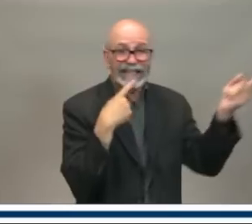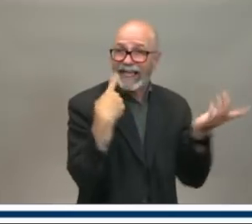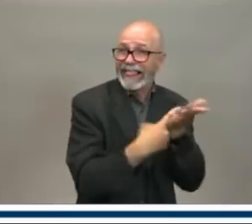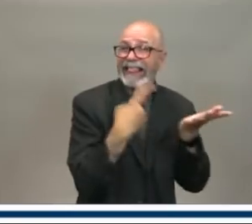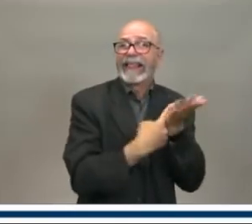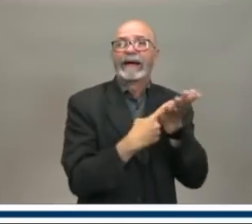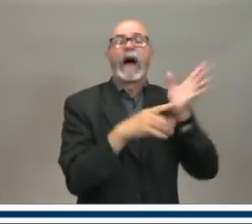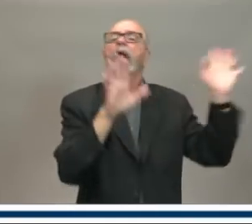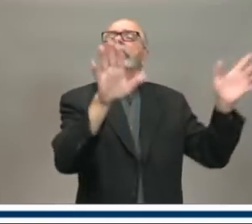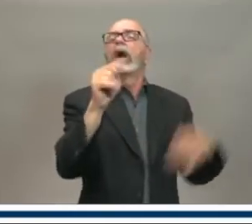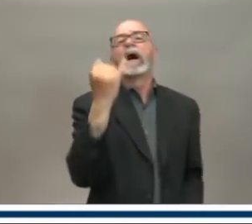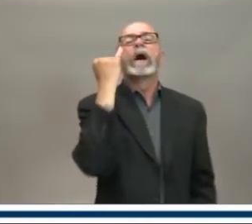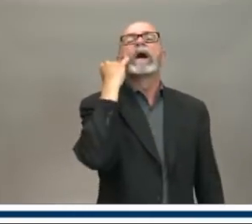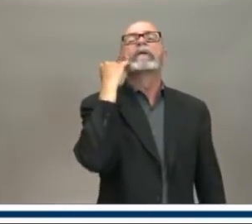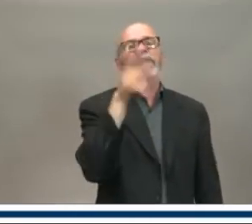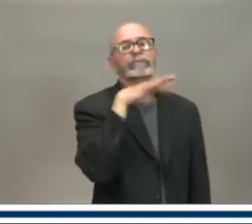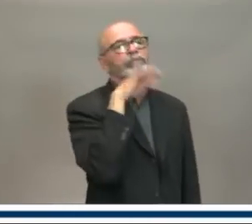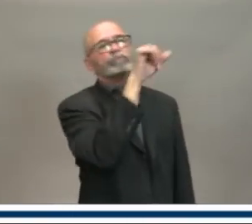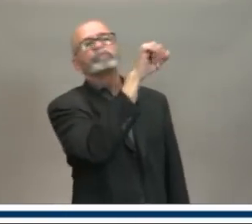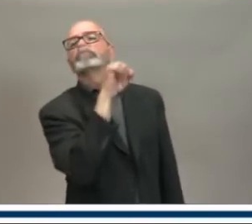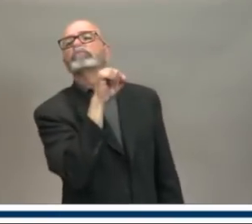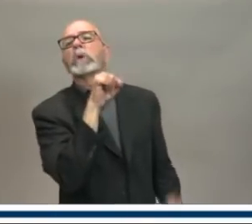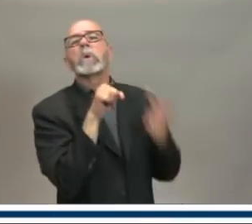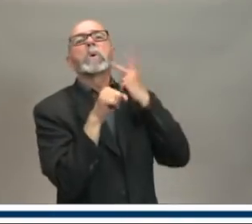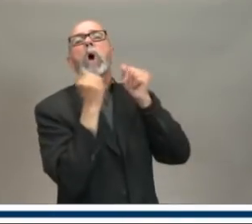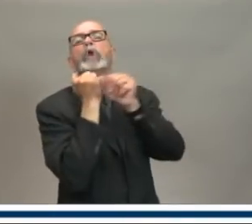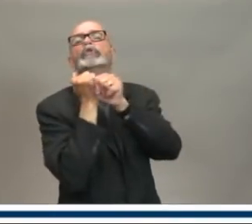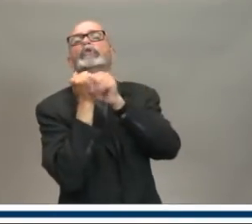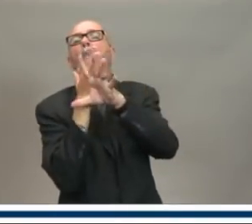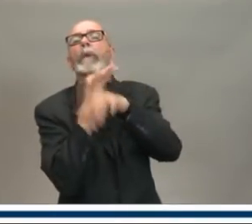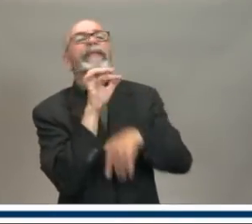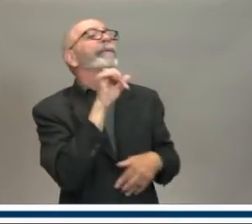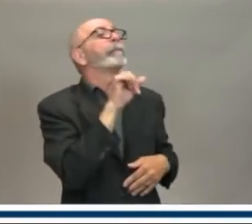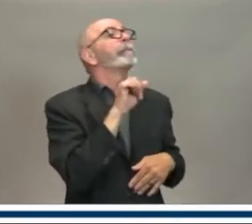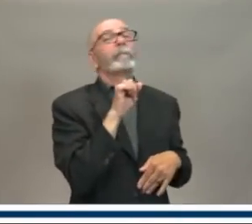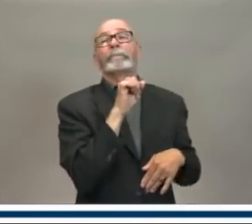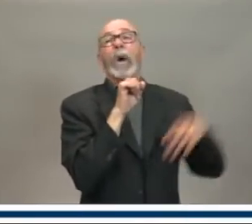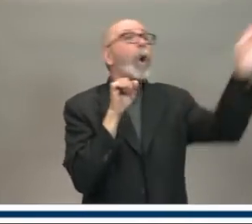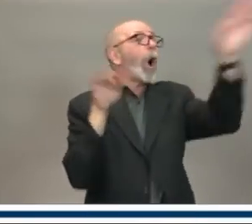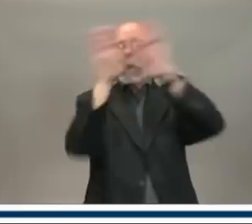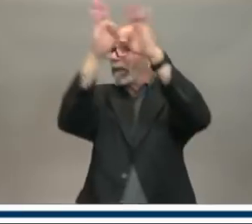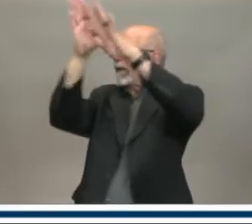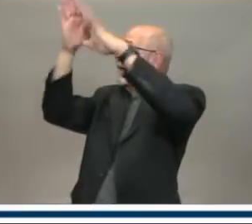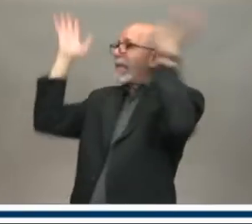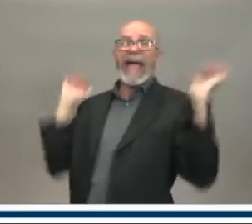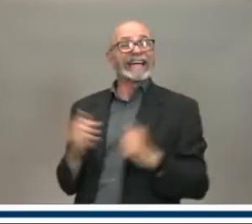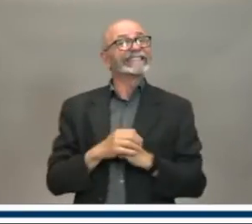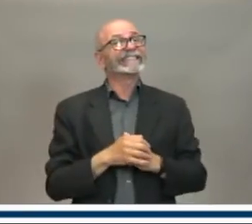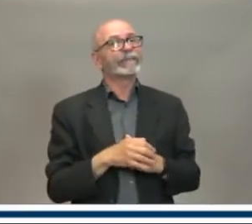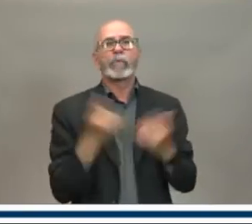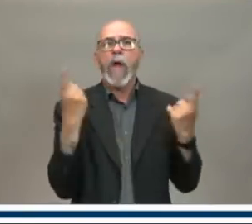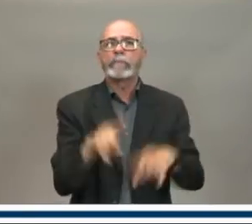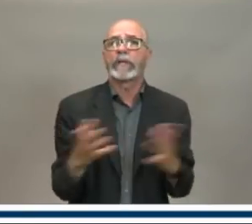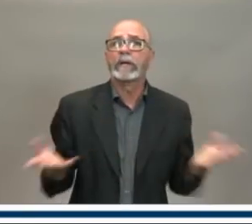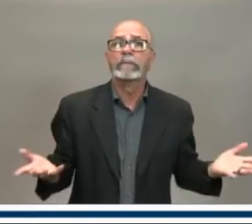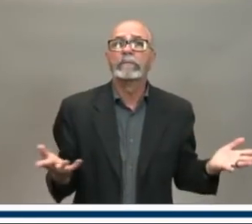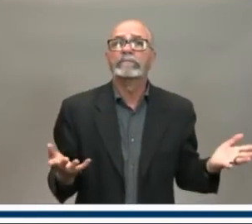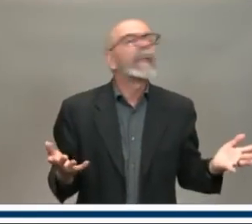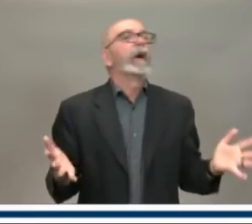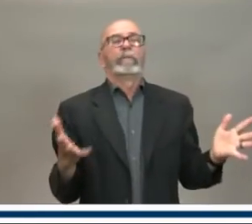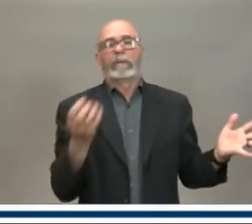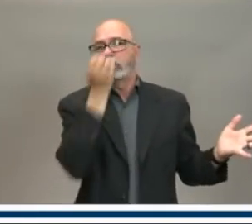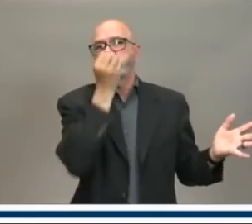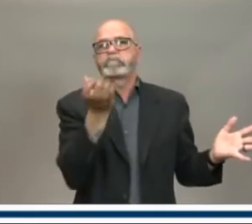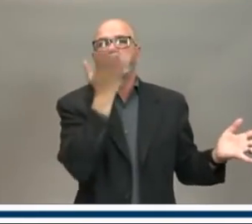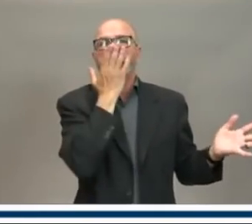other countries, like, for instance, Germany, where have opened up much more aggressively. They're already talking and have had to step back and retighten things